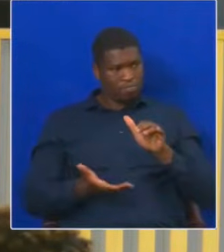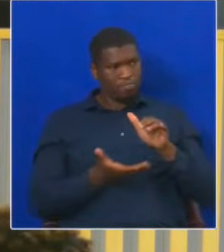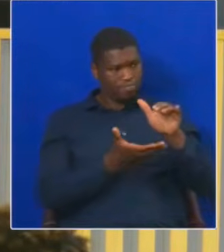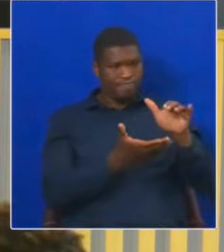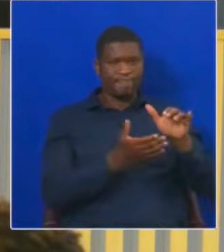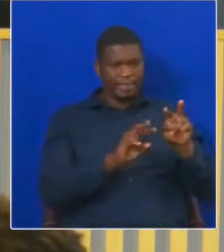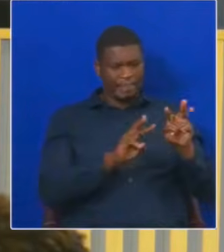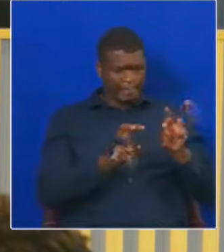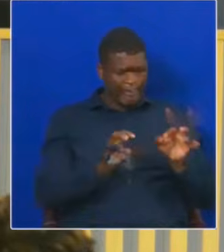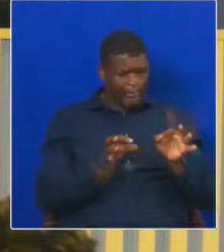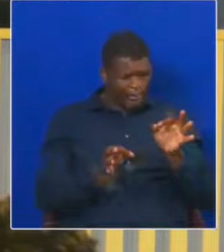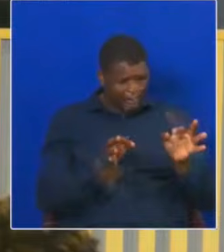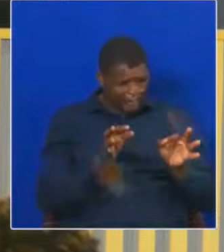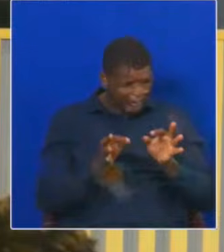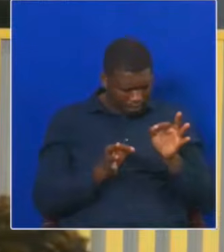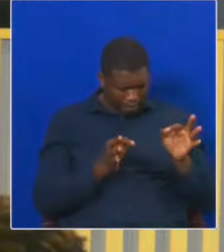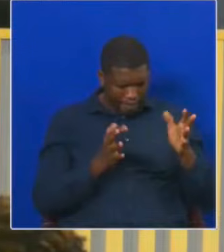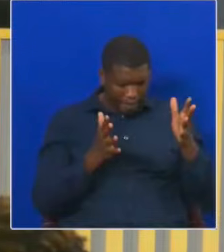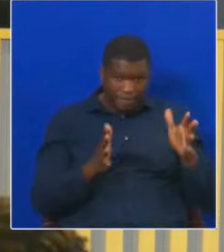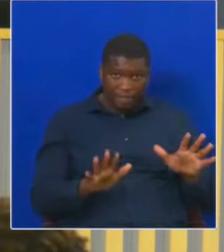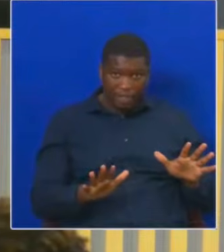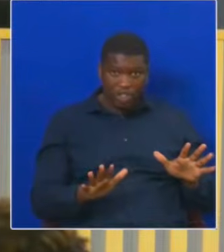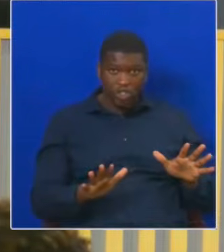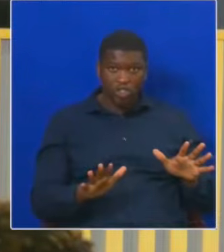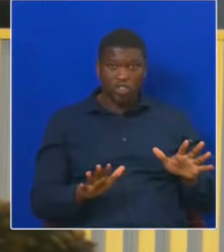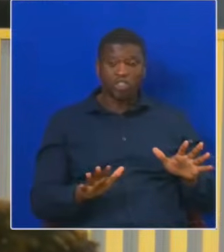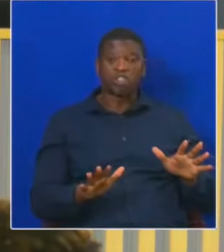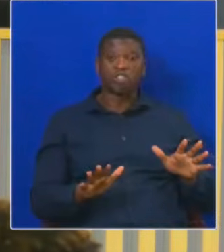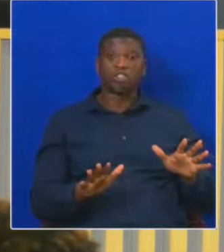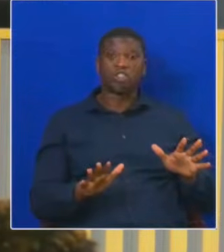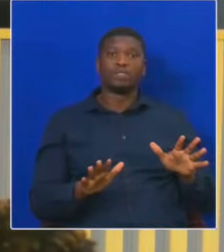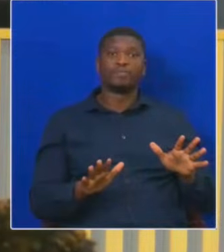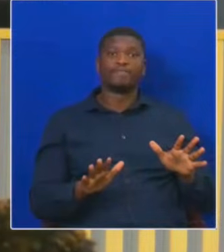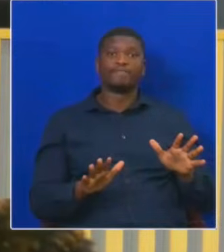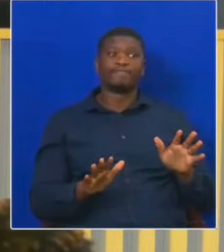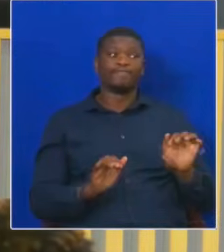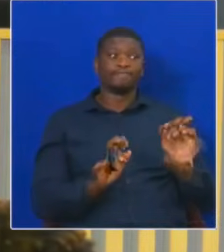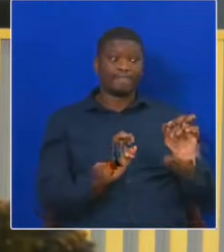and the firearms were indeed